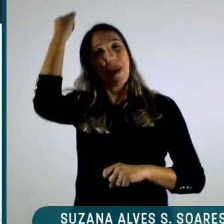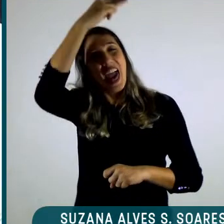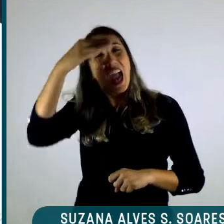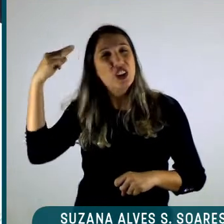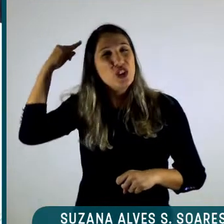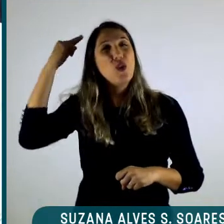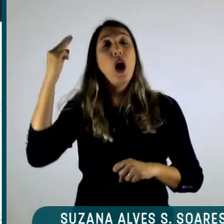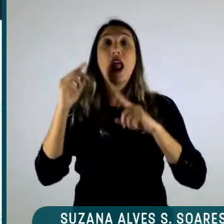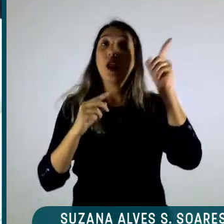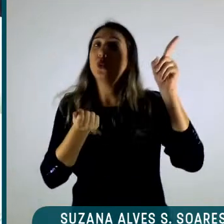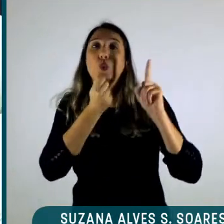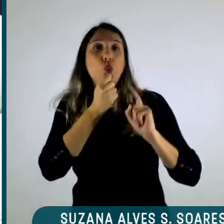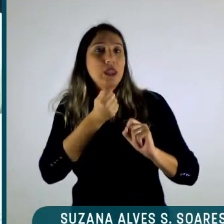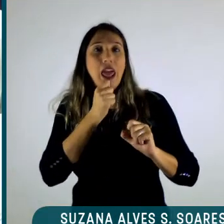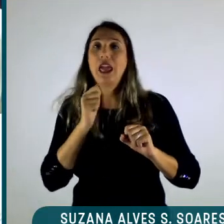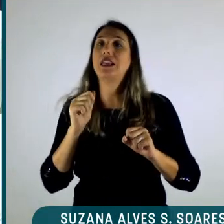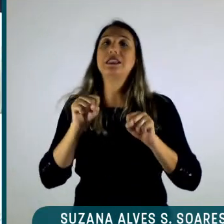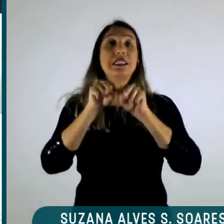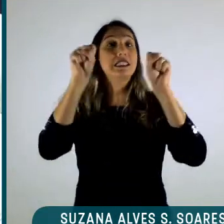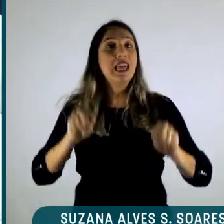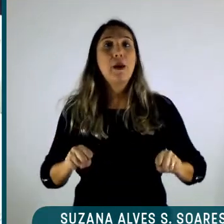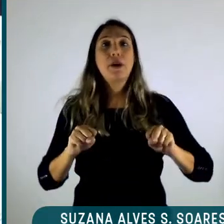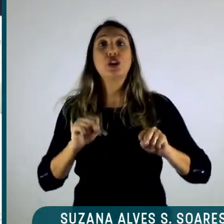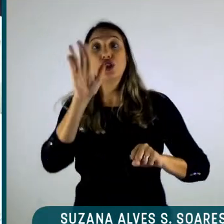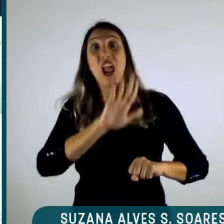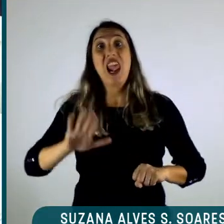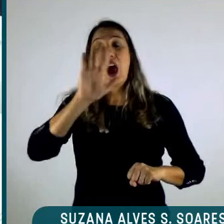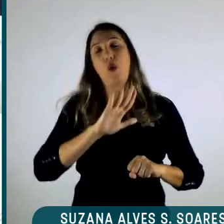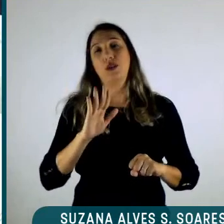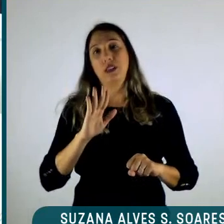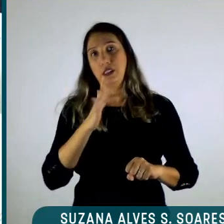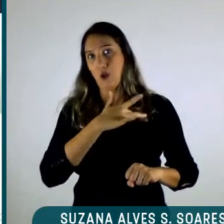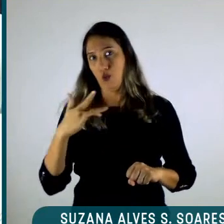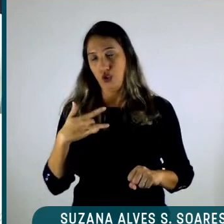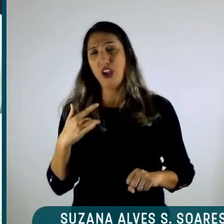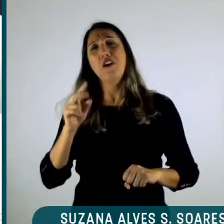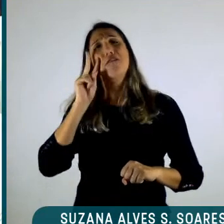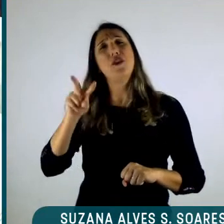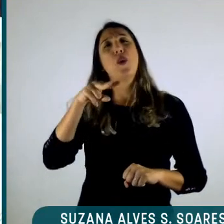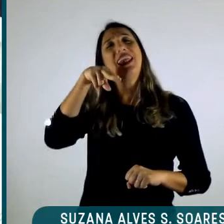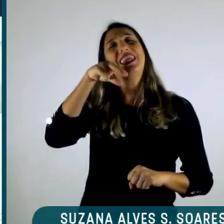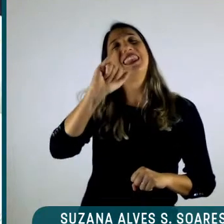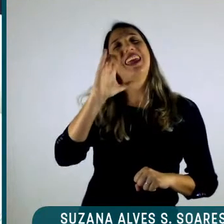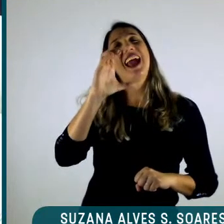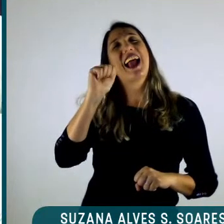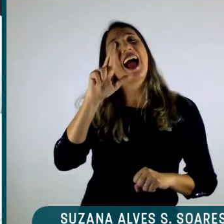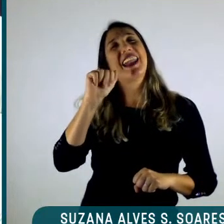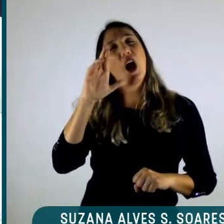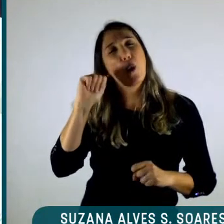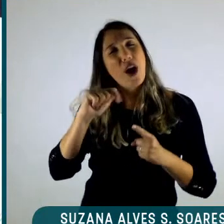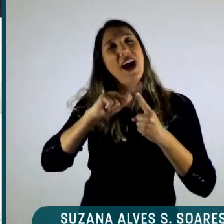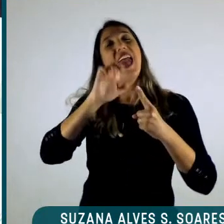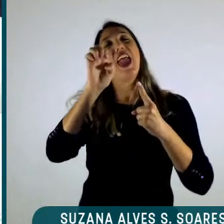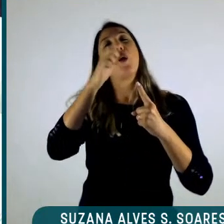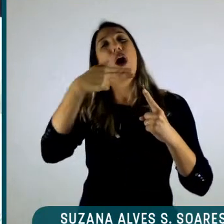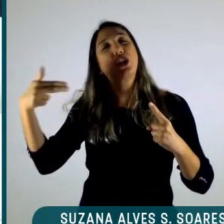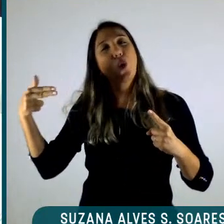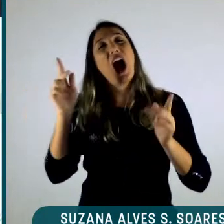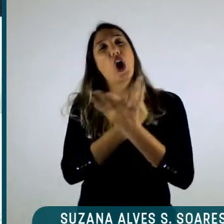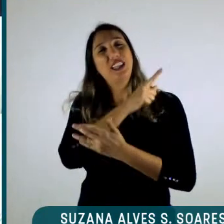America, Mexico, Bolivia, Colombia, they don't have a system like the SUS either. We saw what happened in